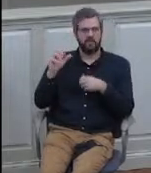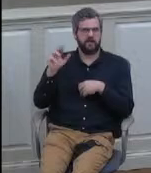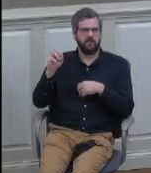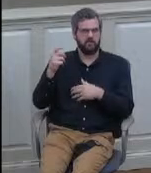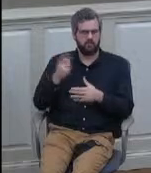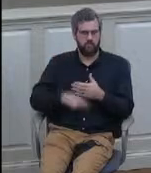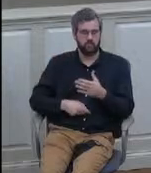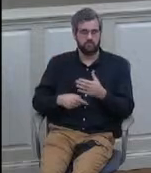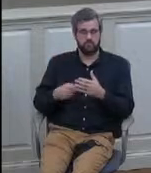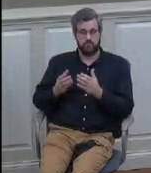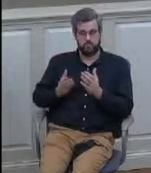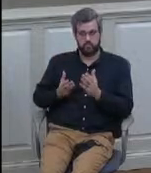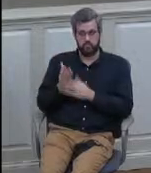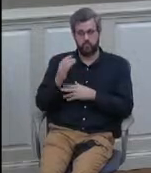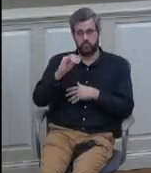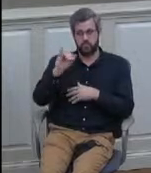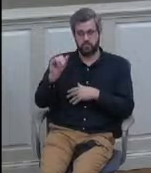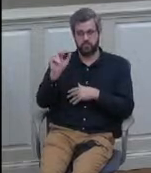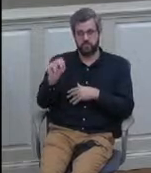January,